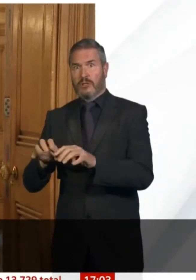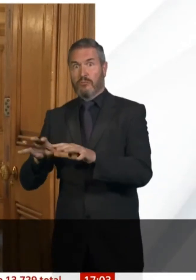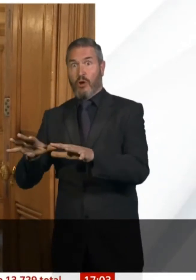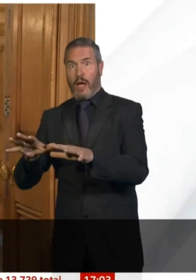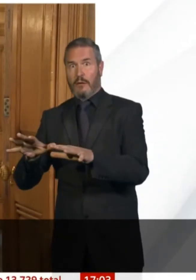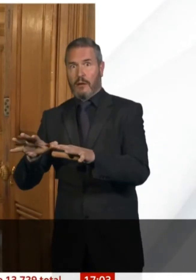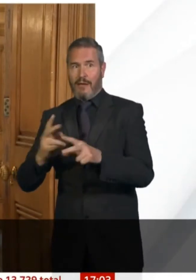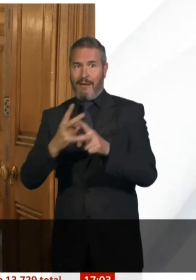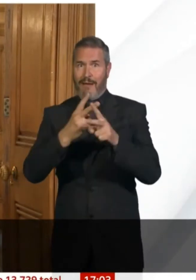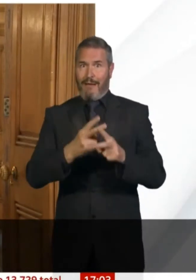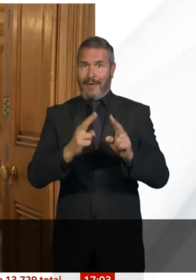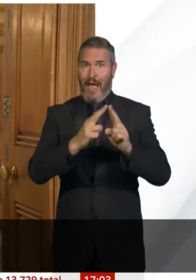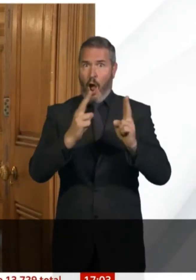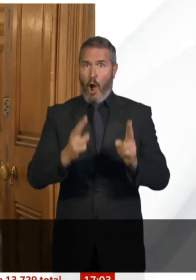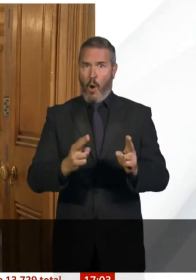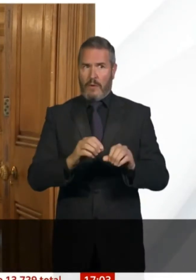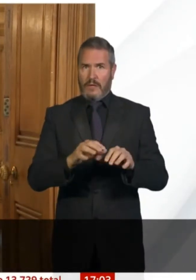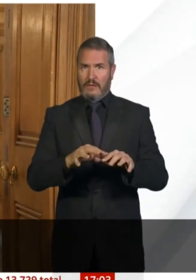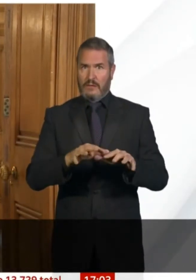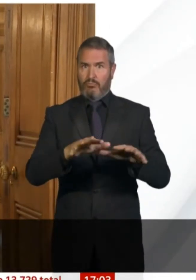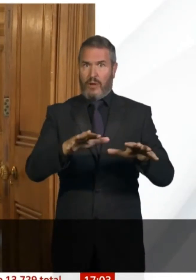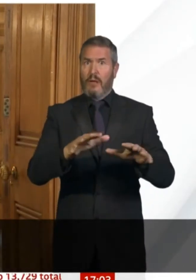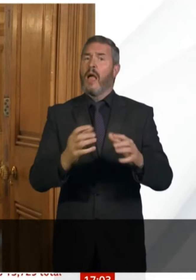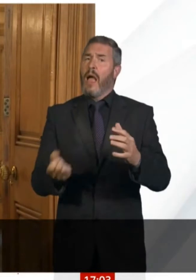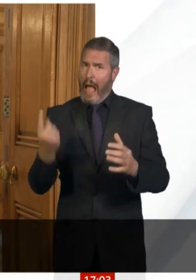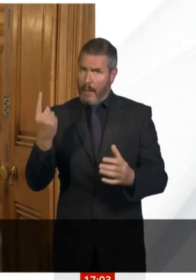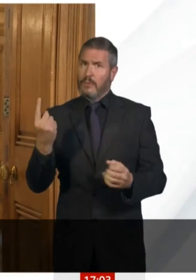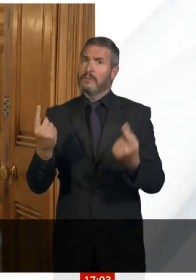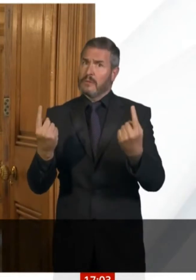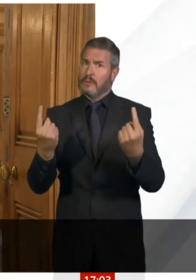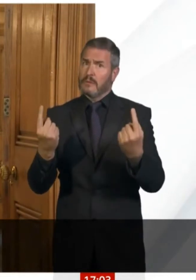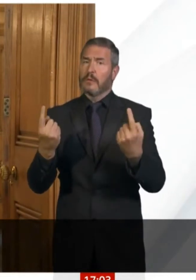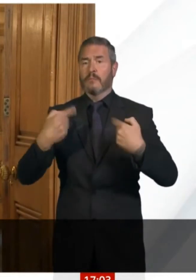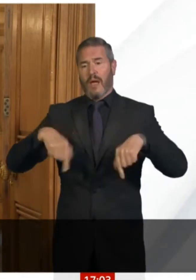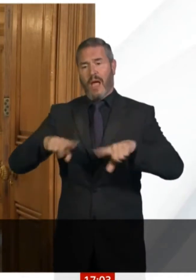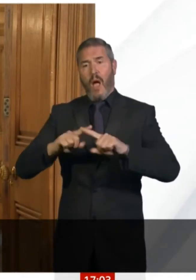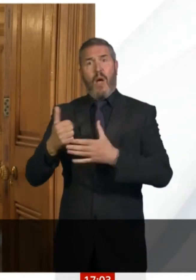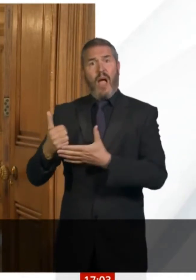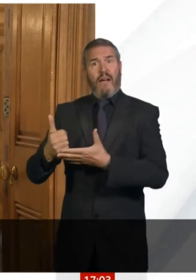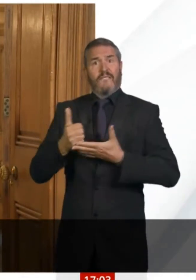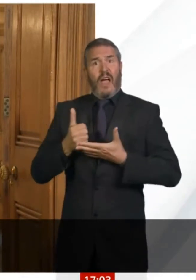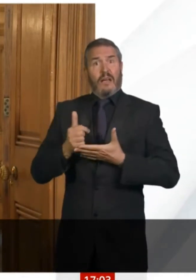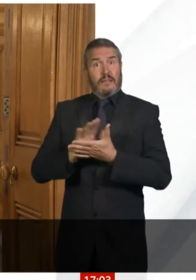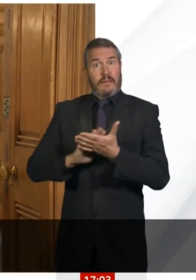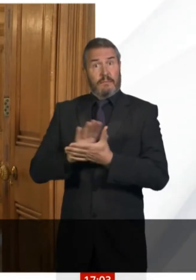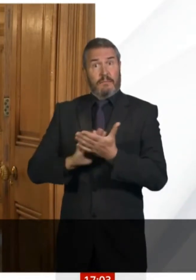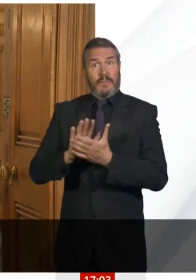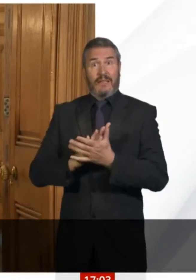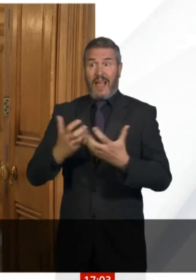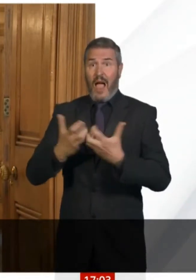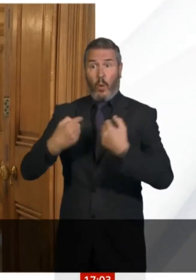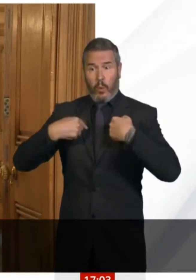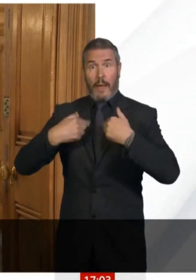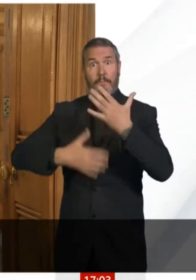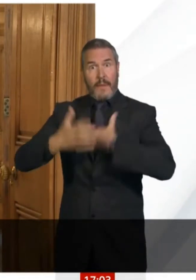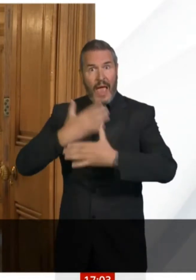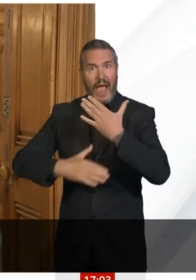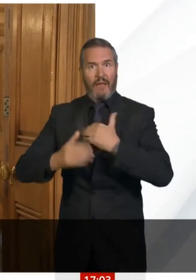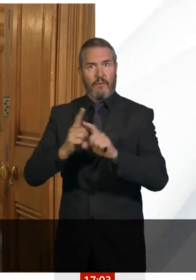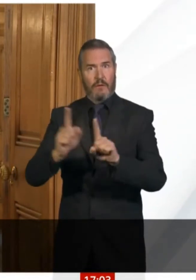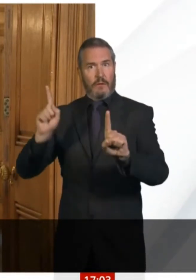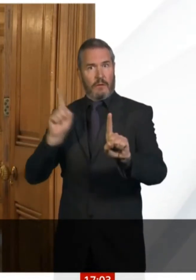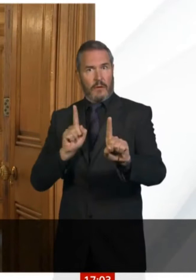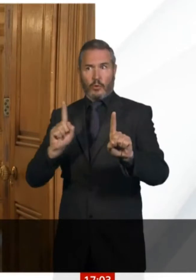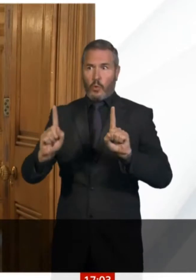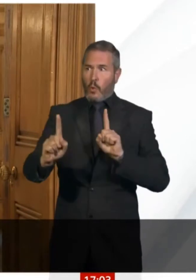homes. And in some, the very clear advice we've received is that any change to our social distancing